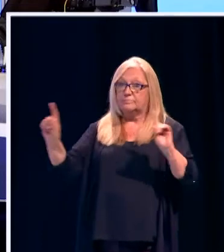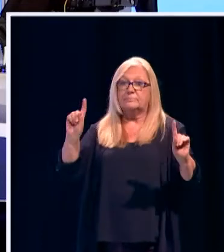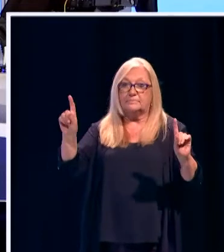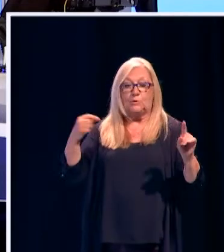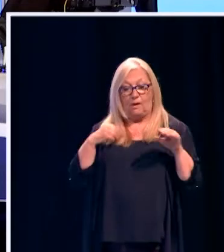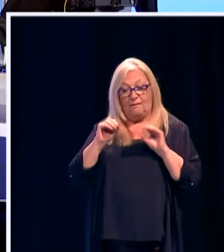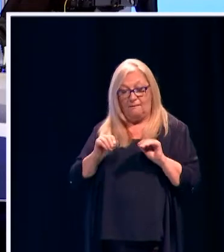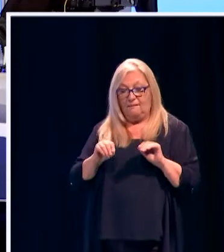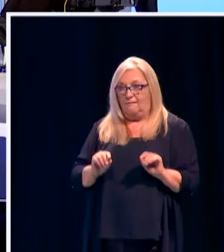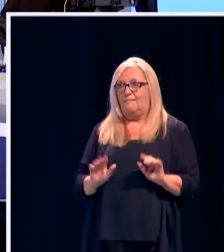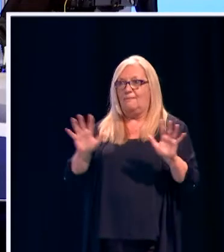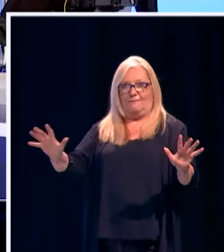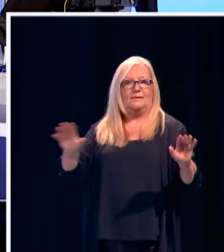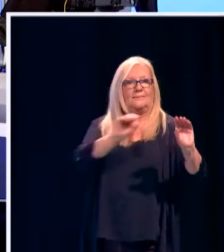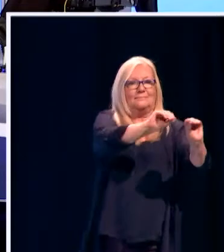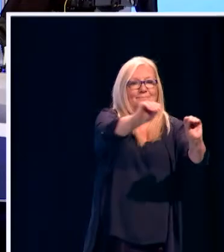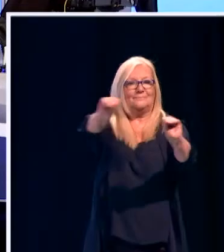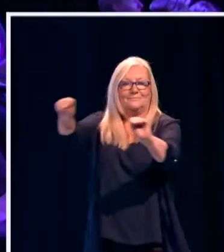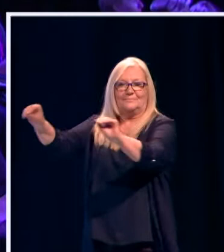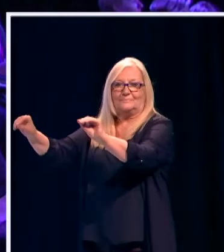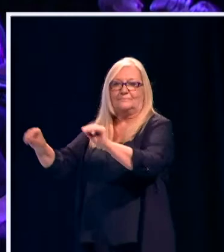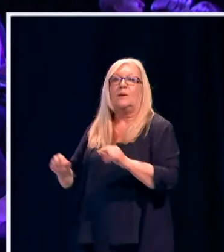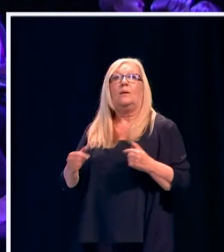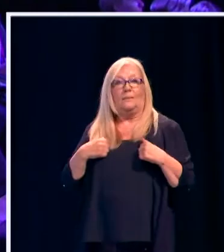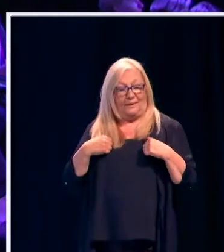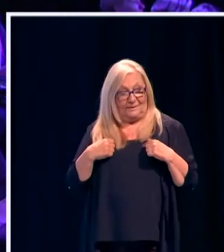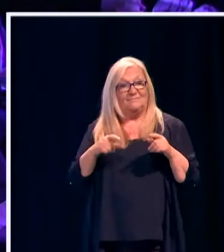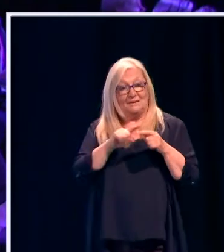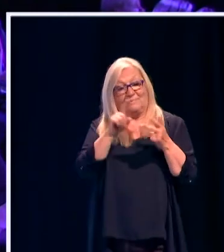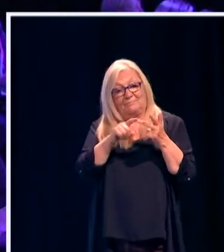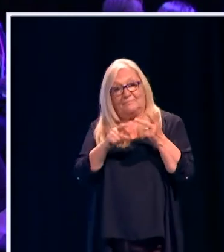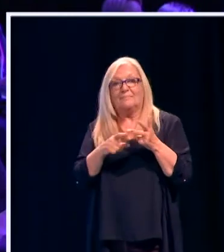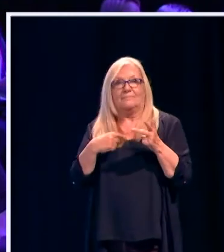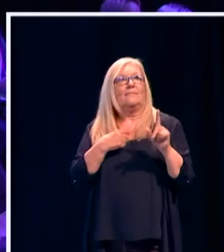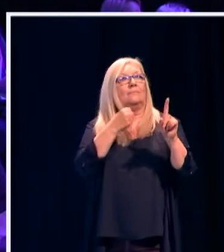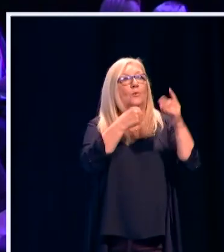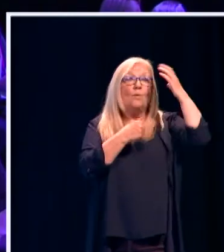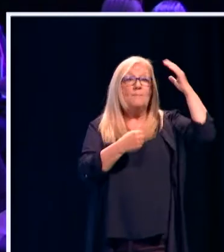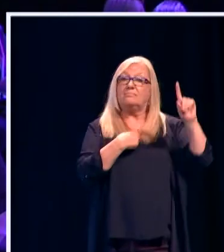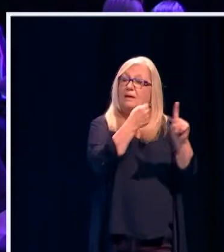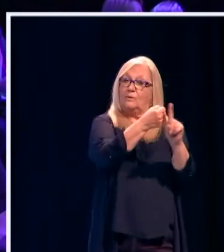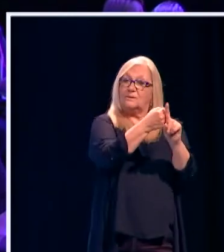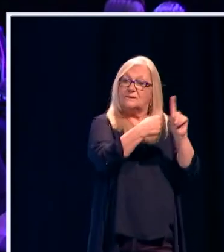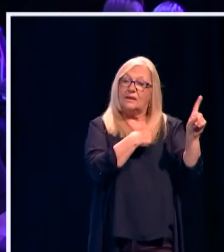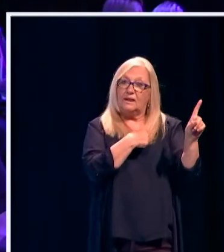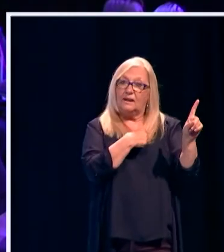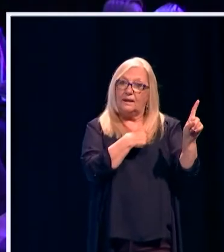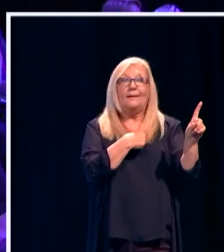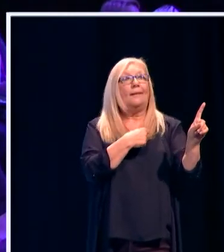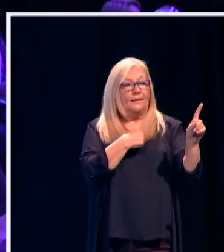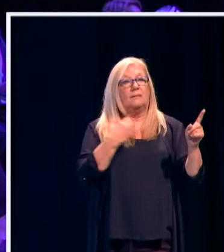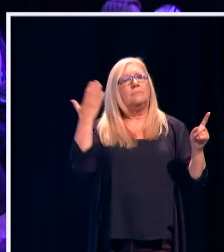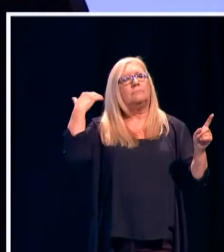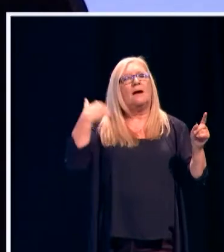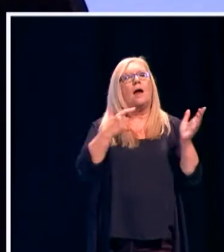We did advocacy with the government to change our welfare-based disability law into right-based. The